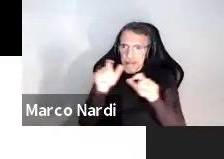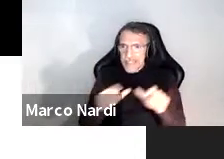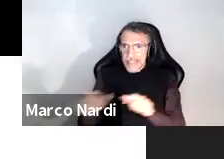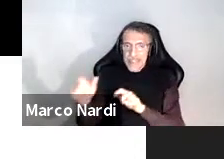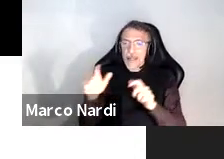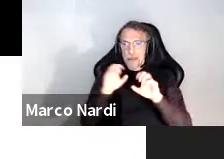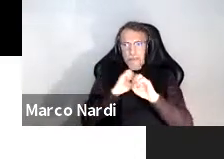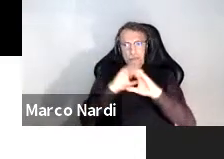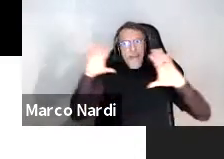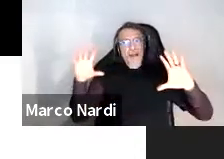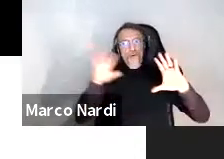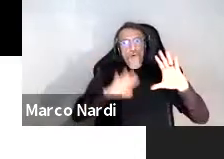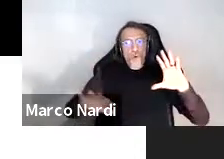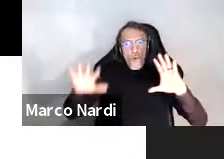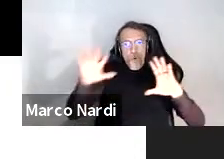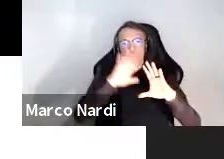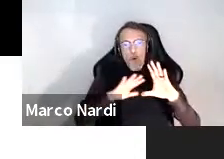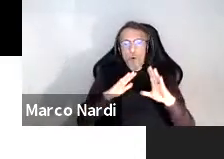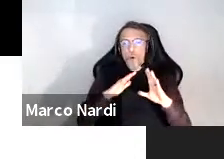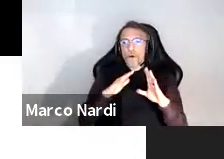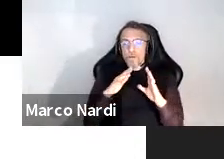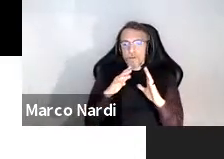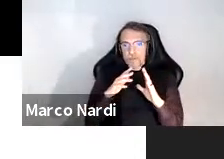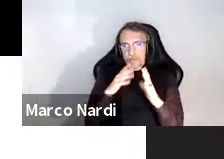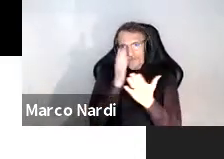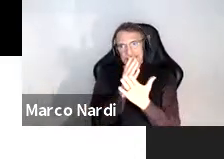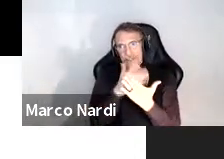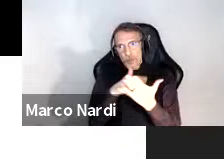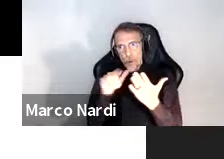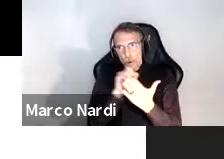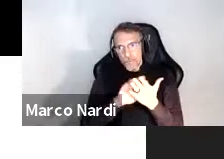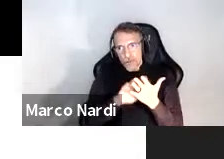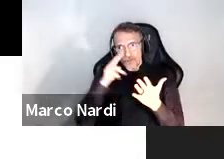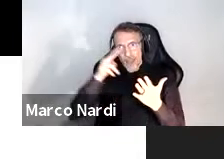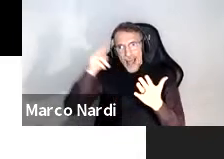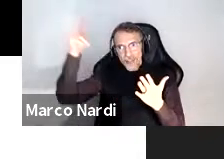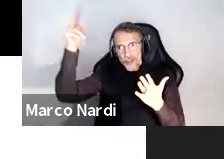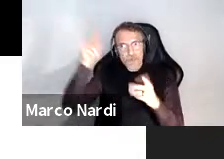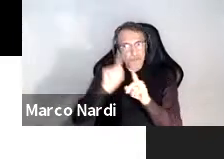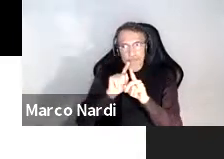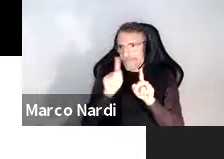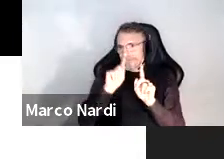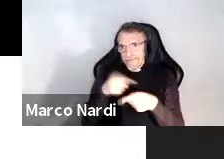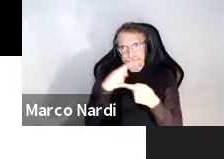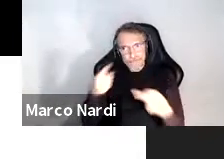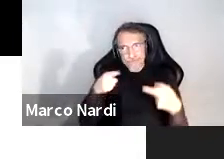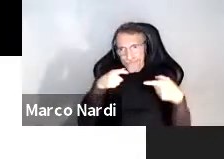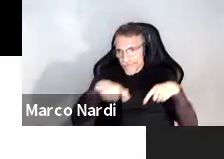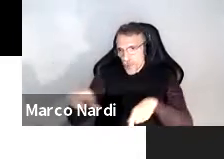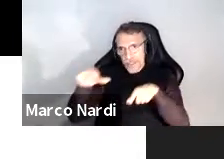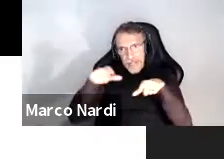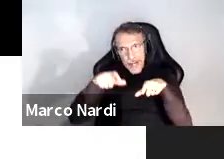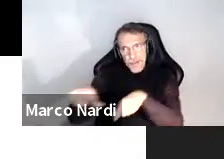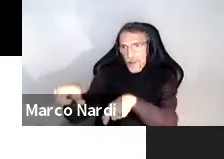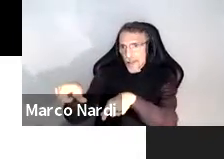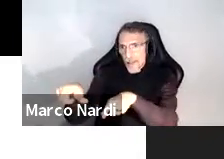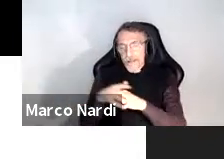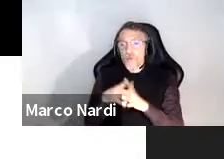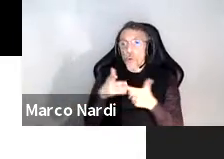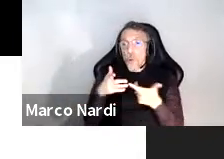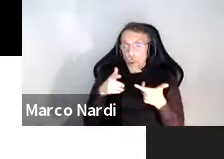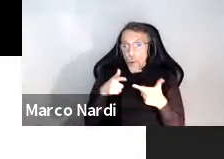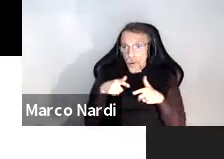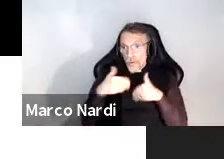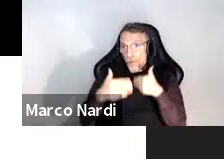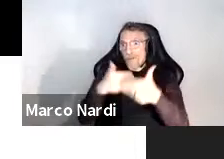macro fiscal projections, appears to be unsustainable. And therefore, going forward, it is difficult to